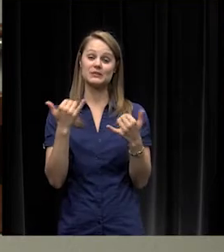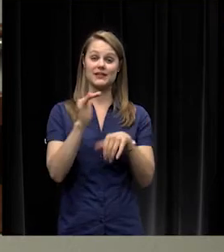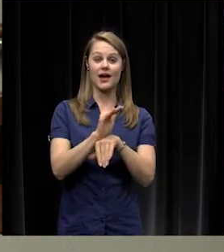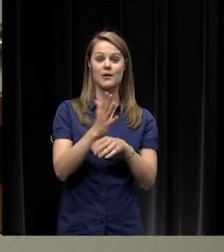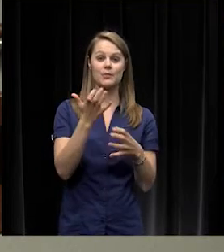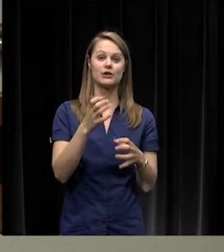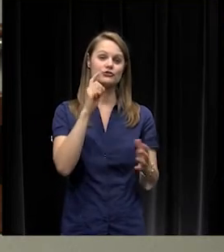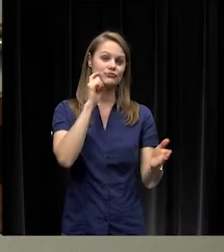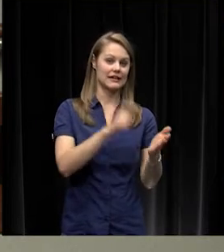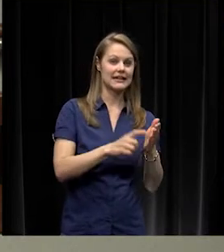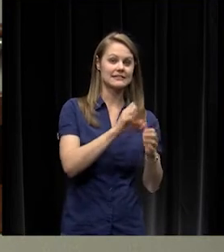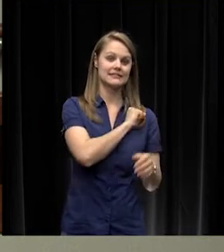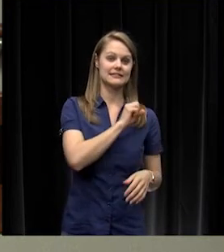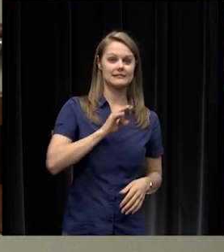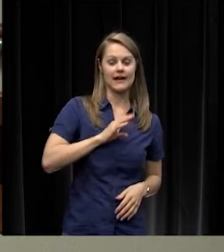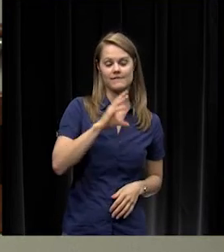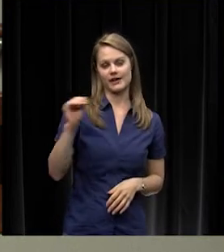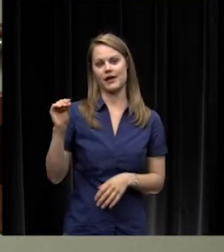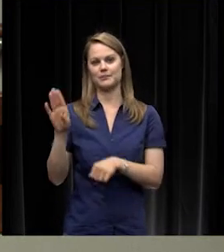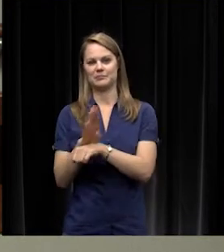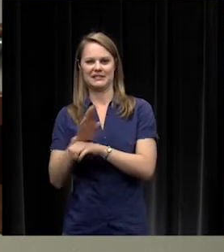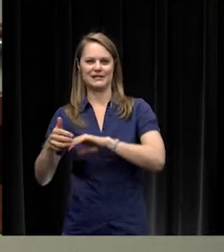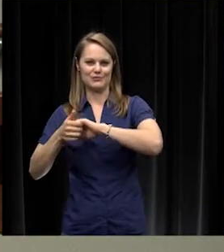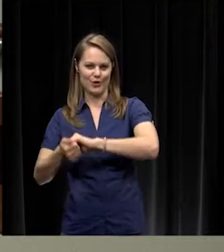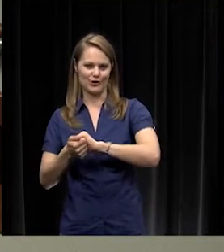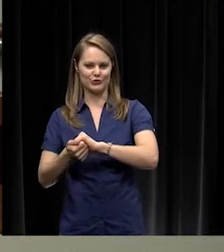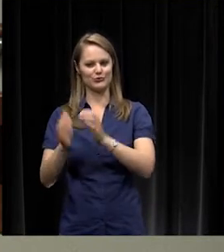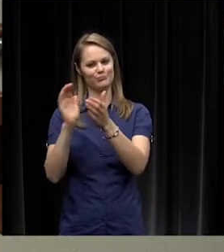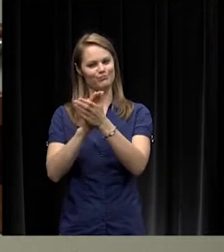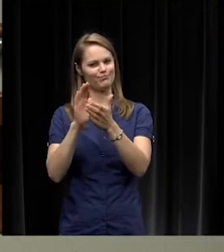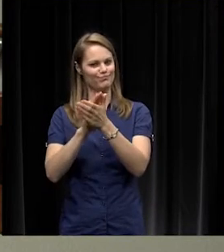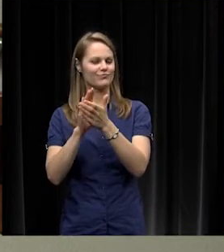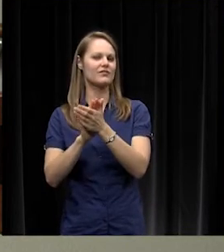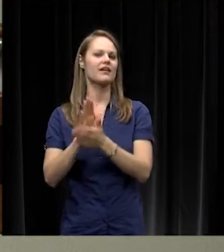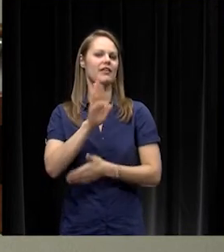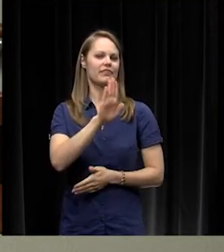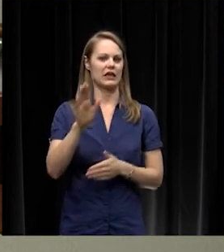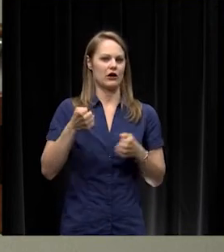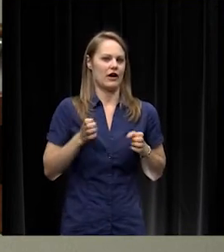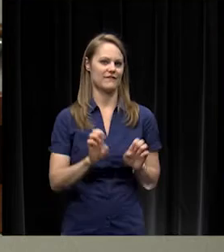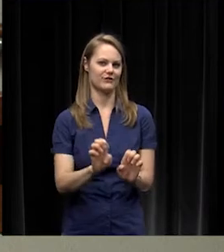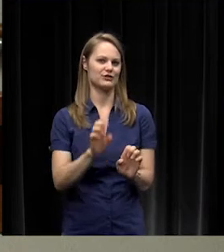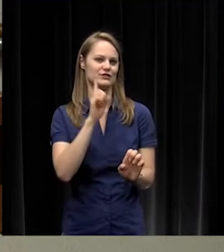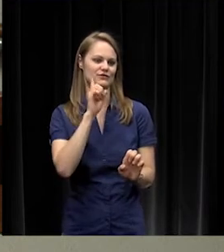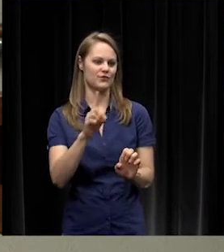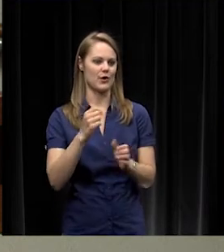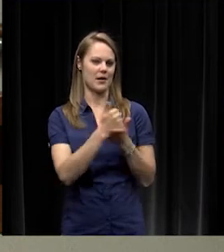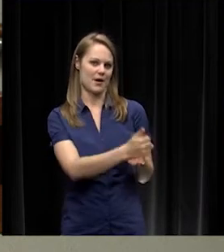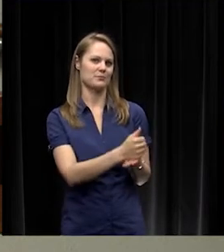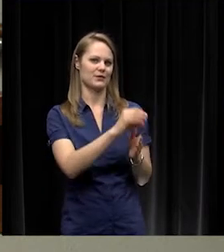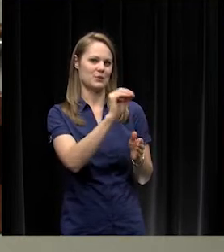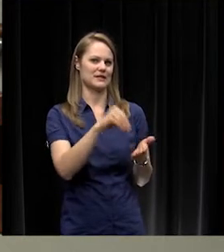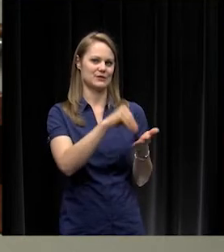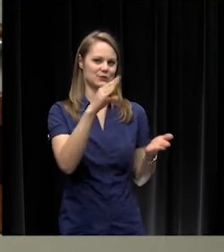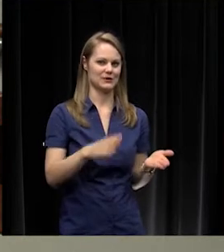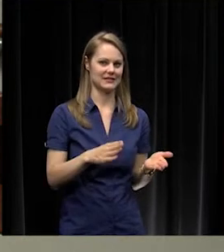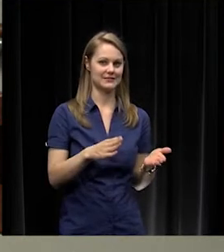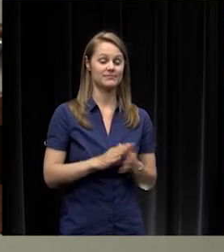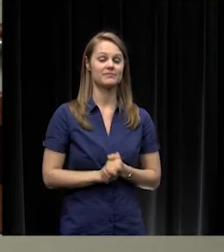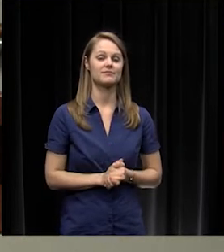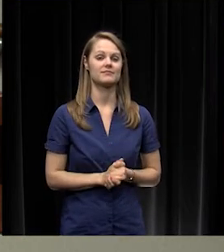business partners and celebrate their collaborative efforts to enhance the learning process for all Olathe students. Honorees, please come forward when I call your